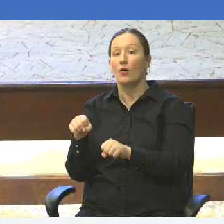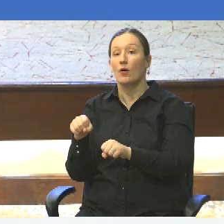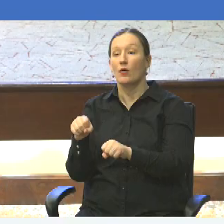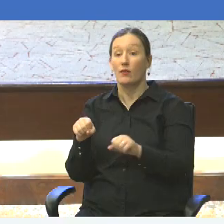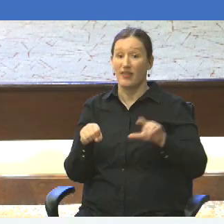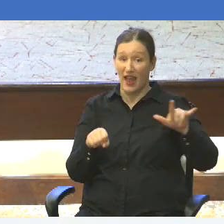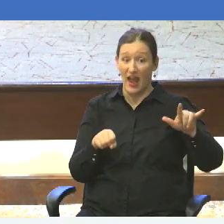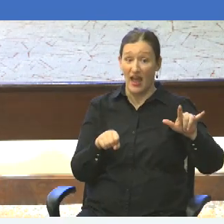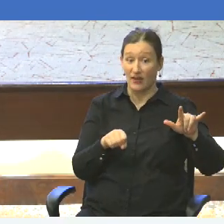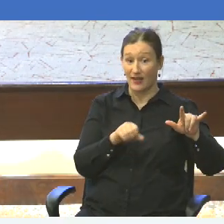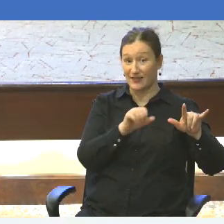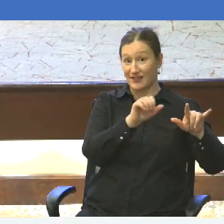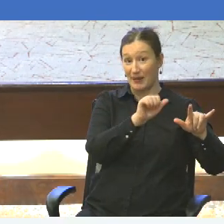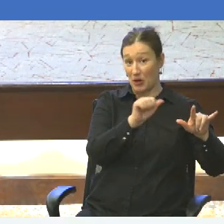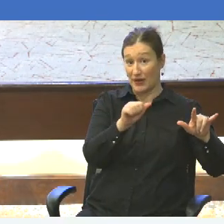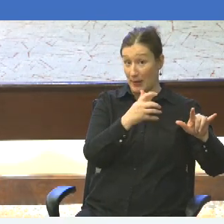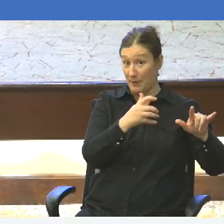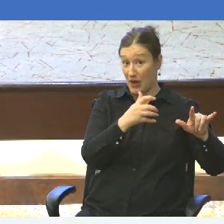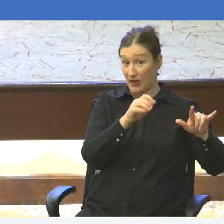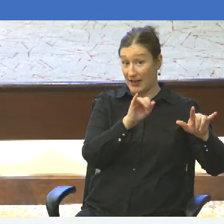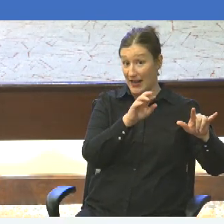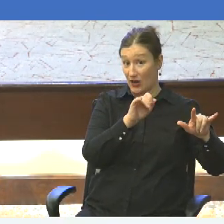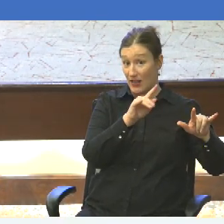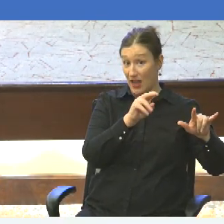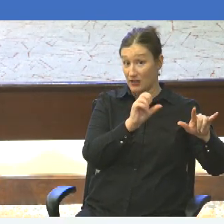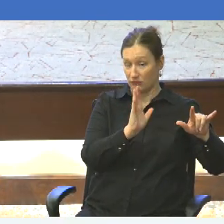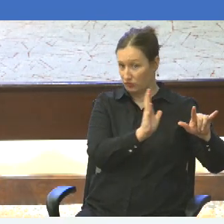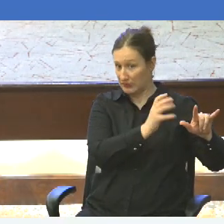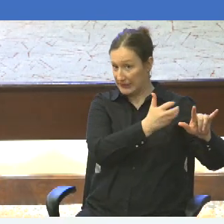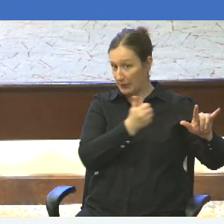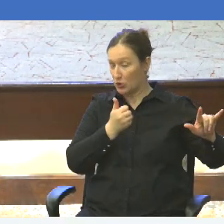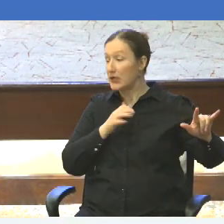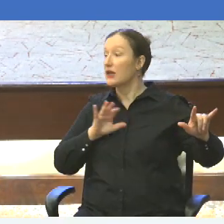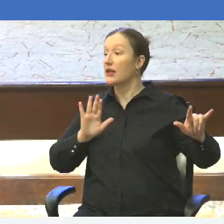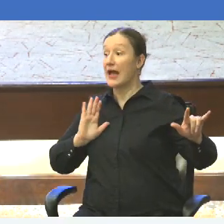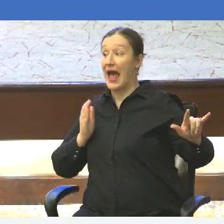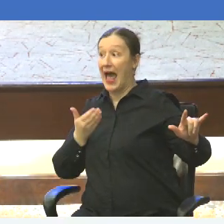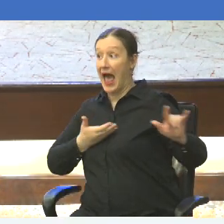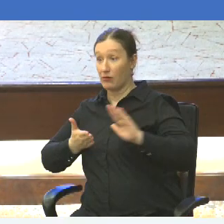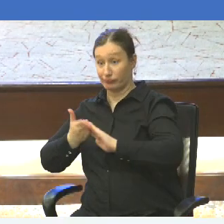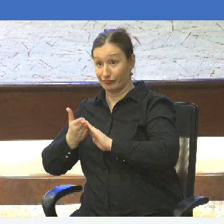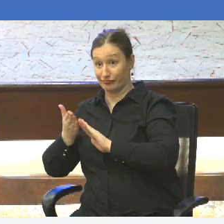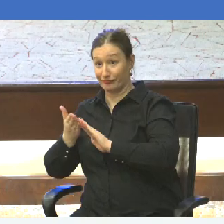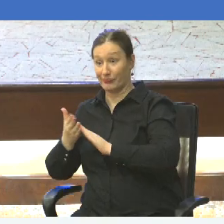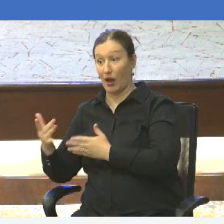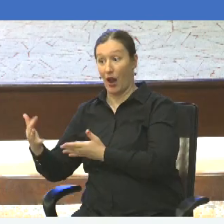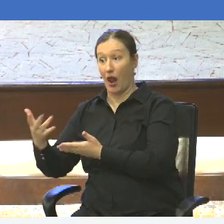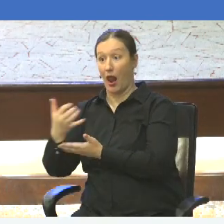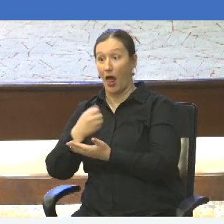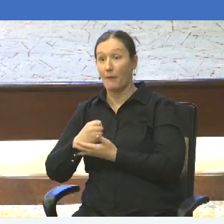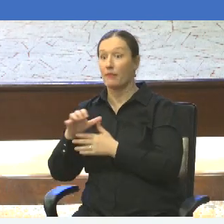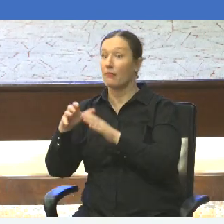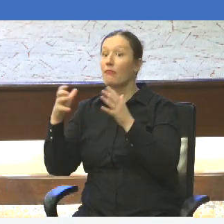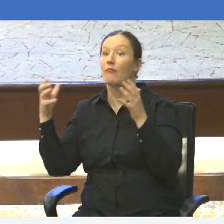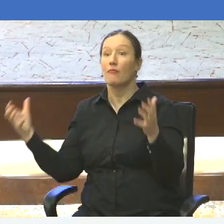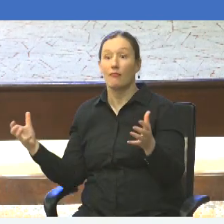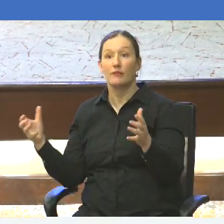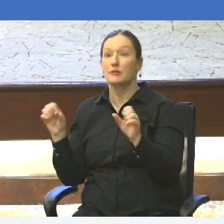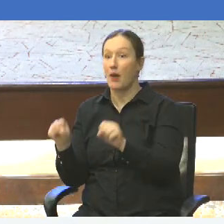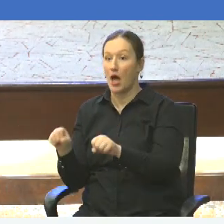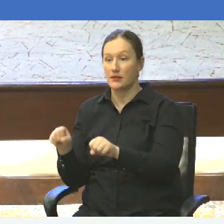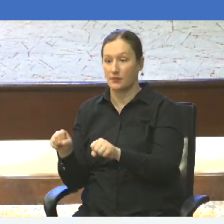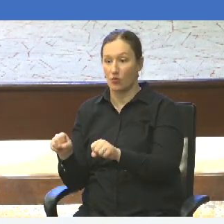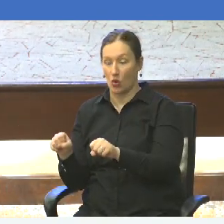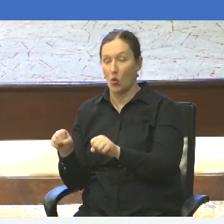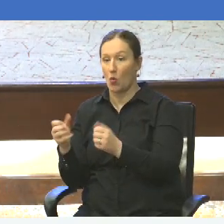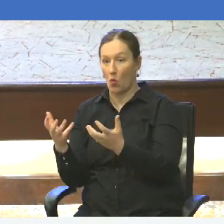idea being is that that helps offset the airlines' costs, brings down the cost for the airlines, and then helps attract or becomes an attractant for additional